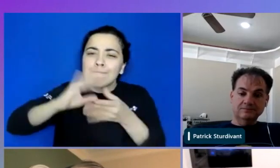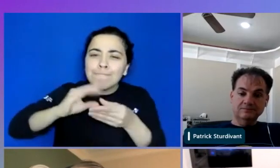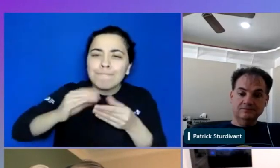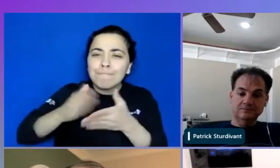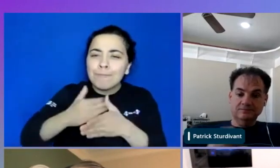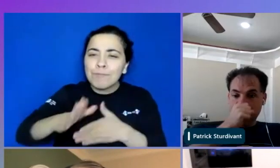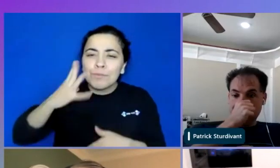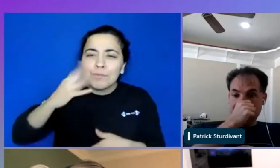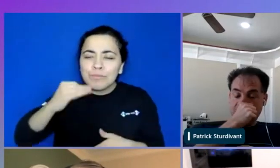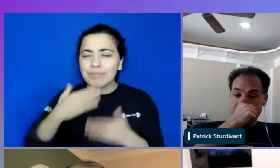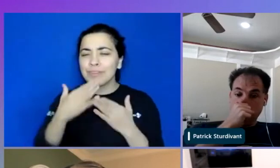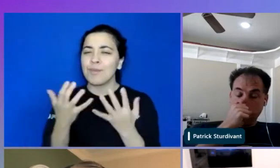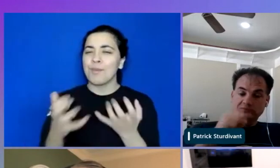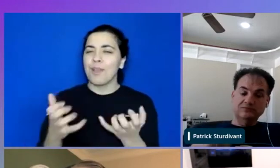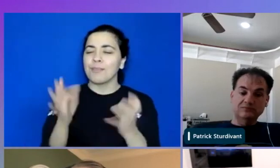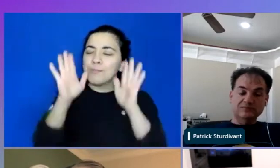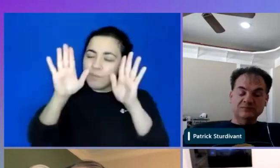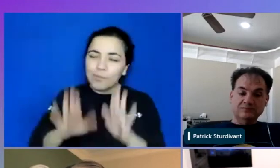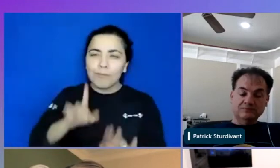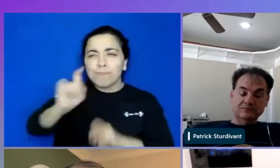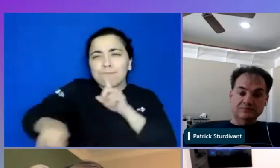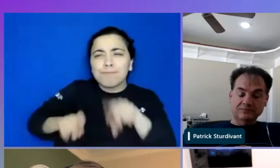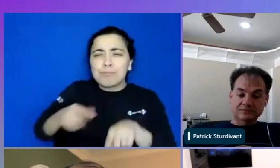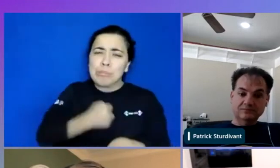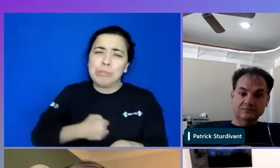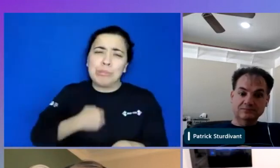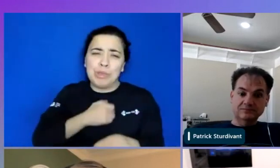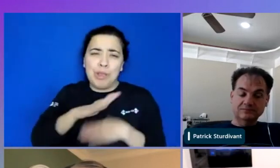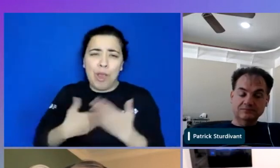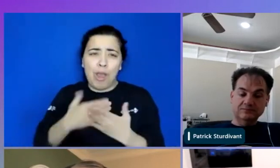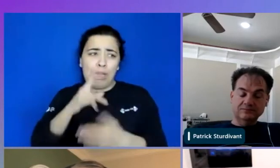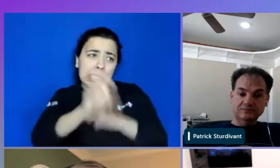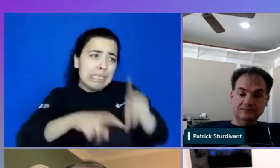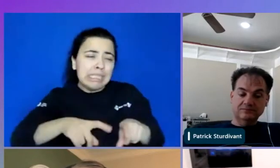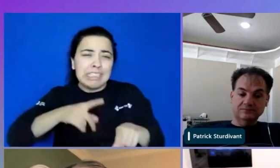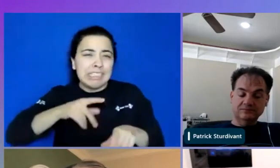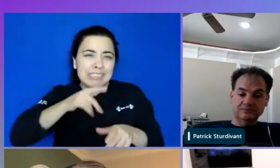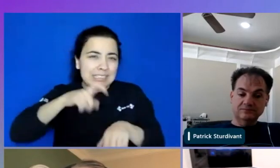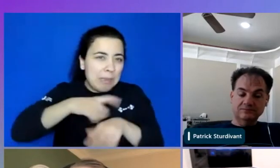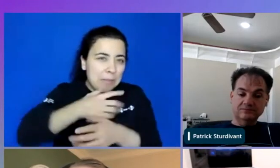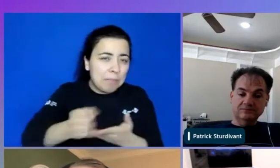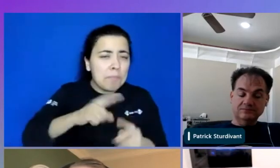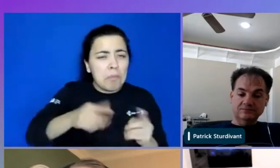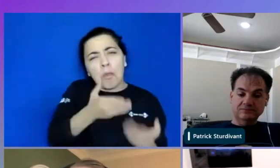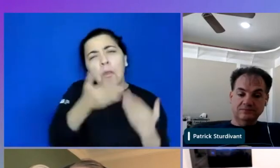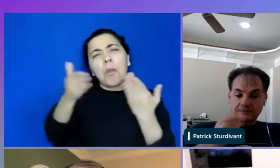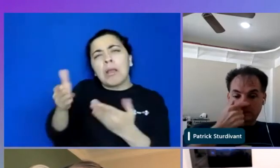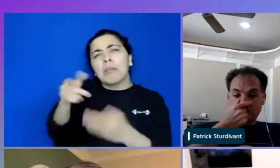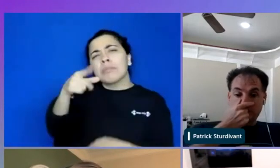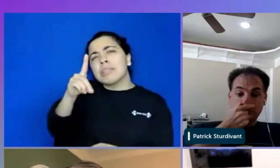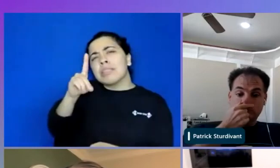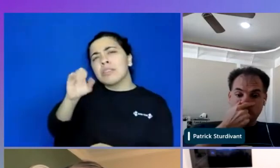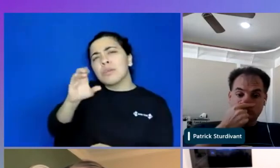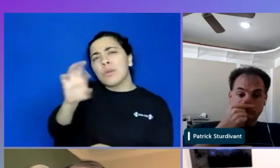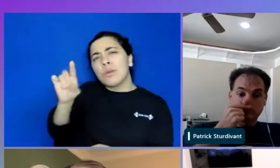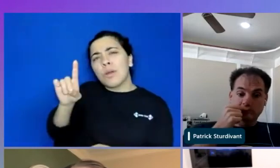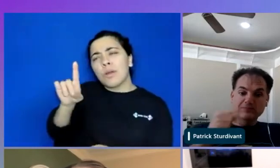much for our audience for your wonderful questions. I'm sorry we didn't get to all of them, but please do join us over at the Discord if you'd like to keep the conversation going.